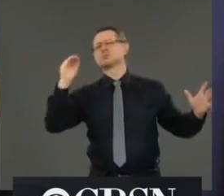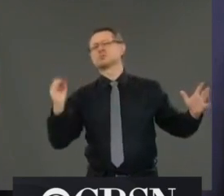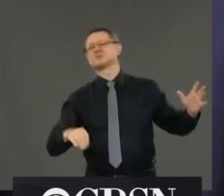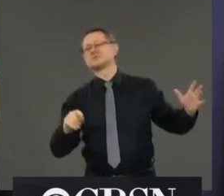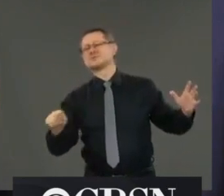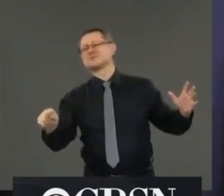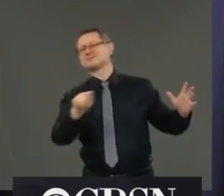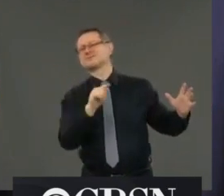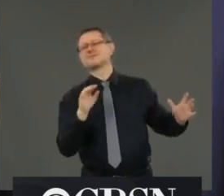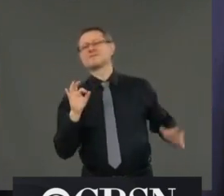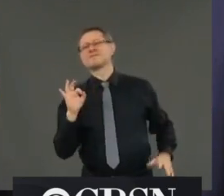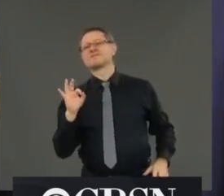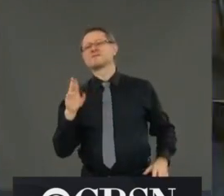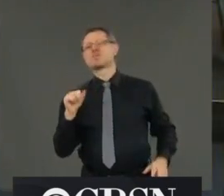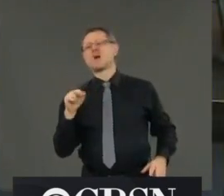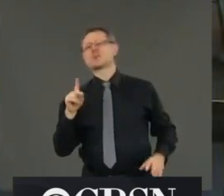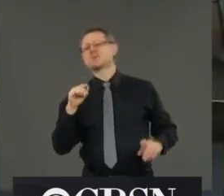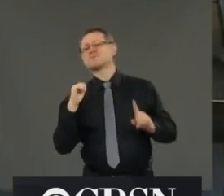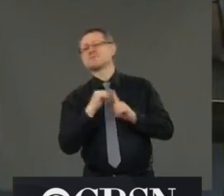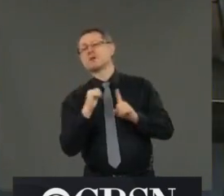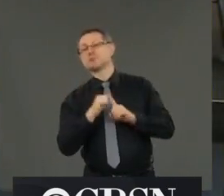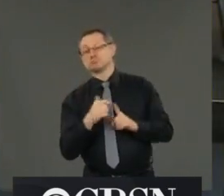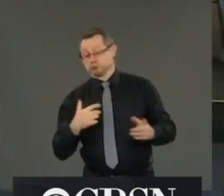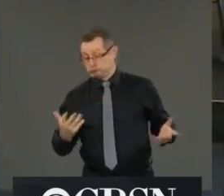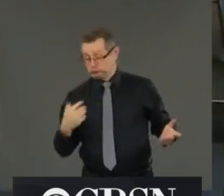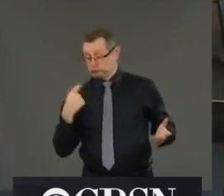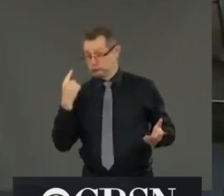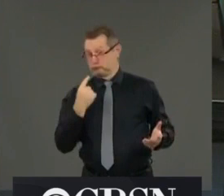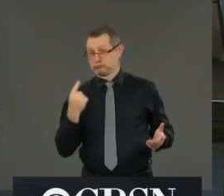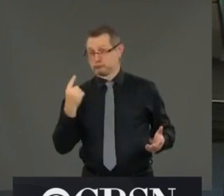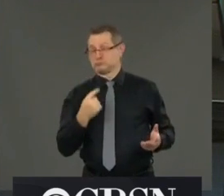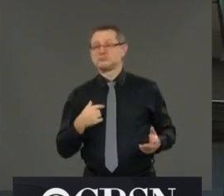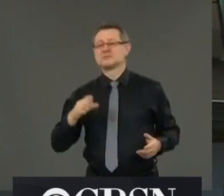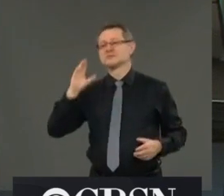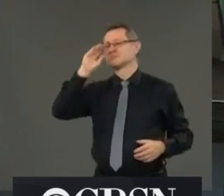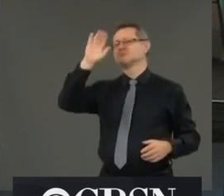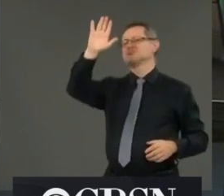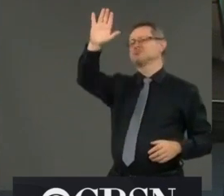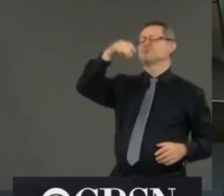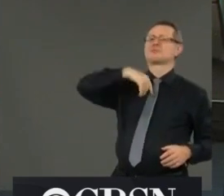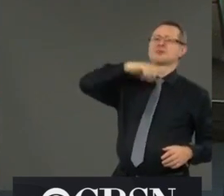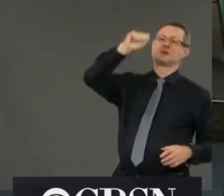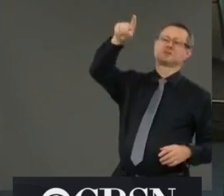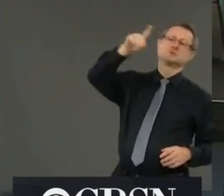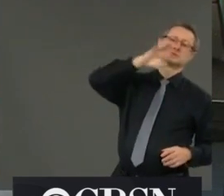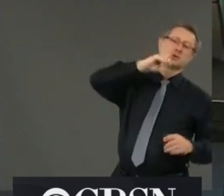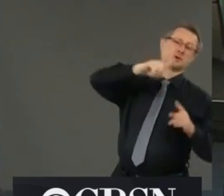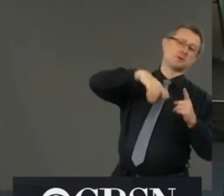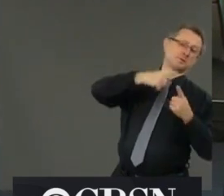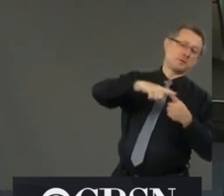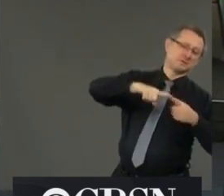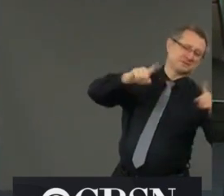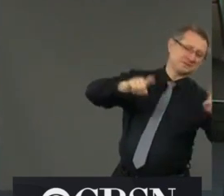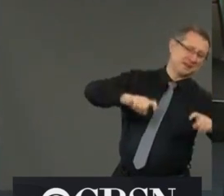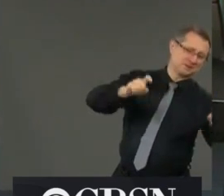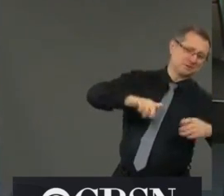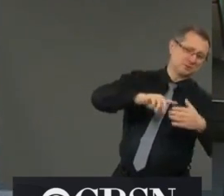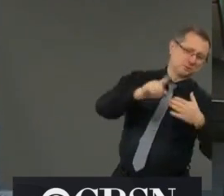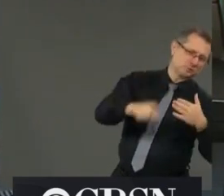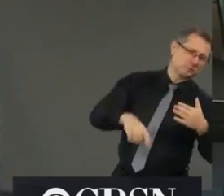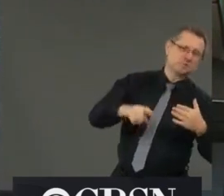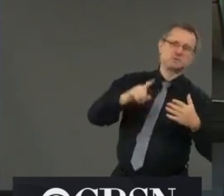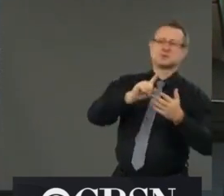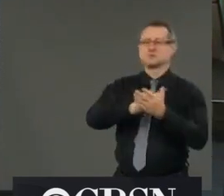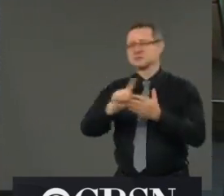be? Governor, we continue to hear from person after person about testing results taking more than a week. It happened to me, for